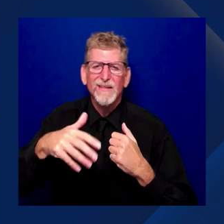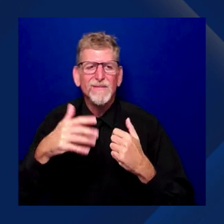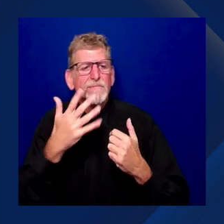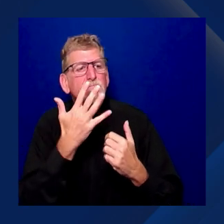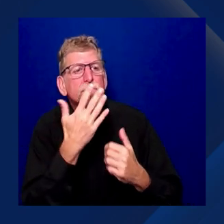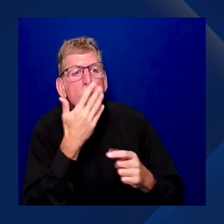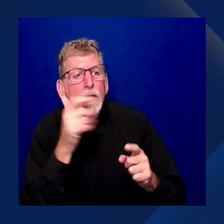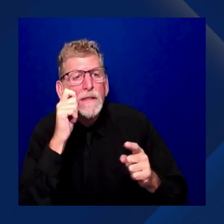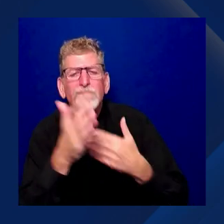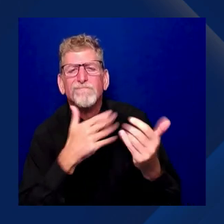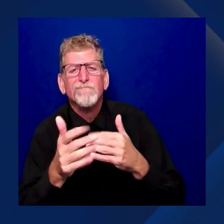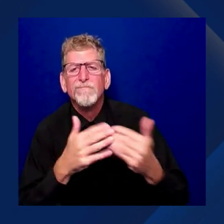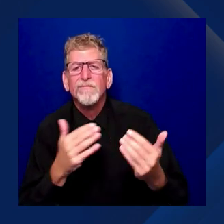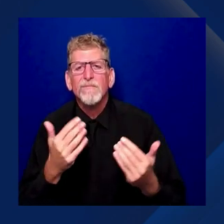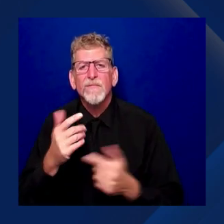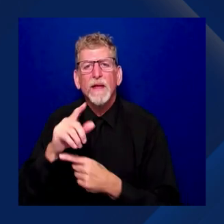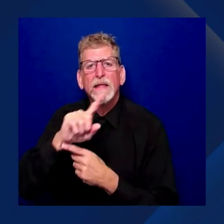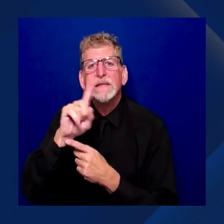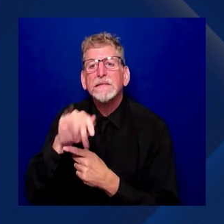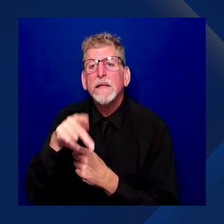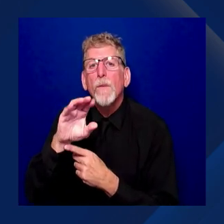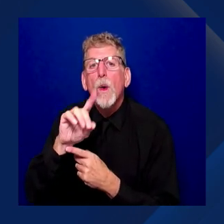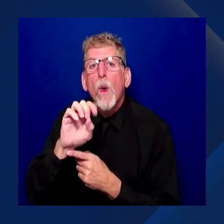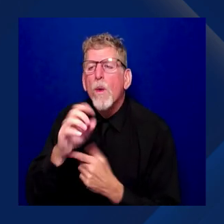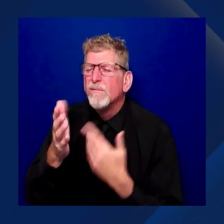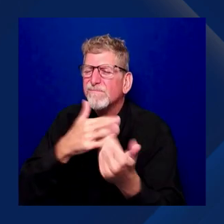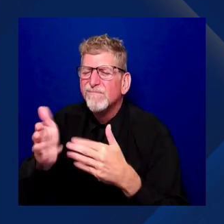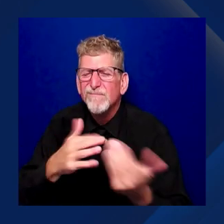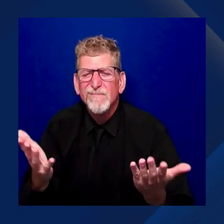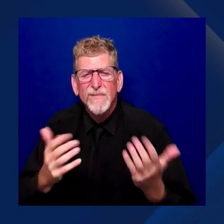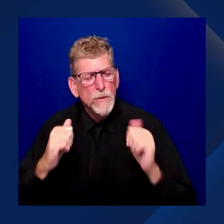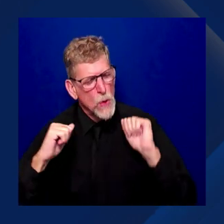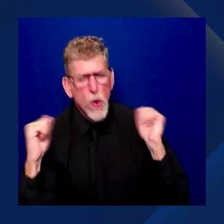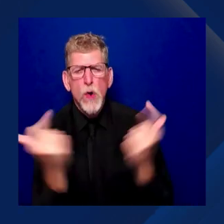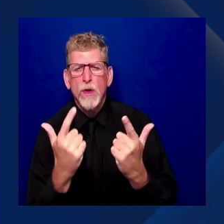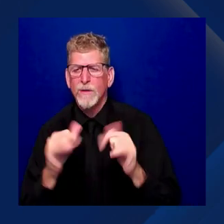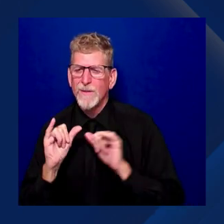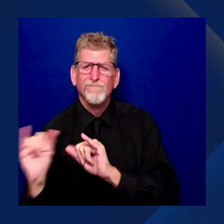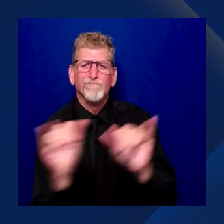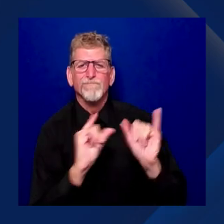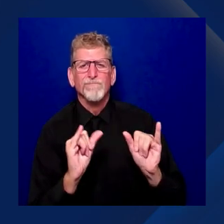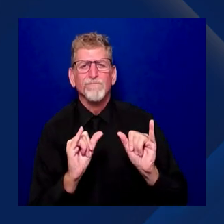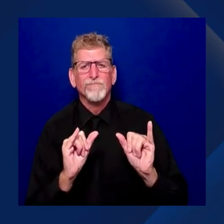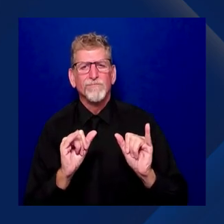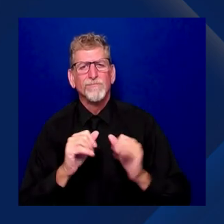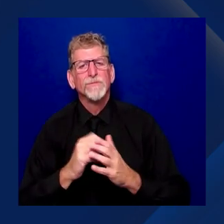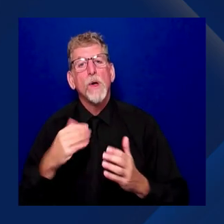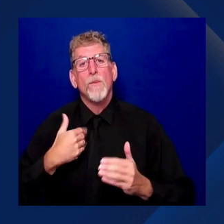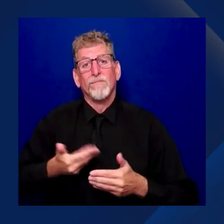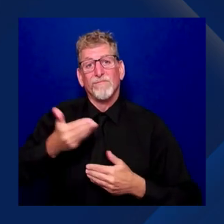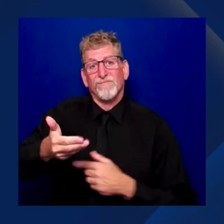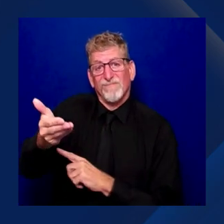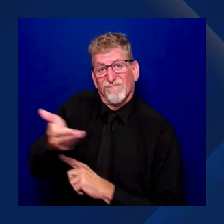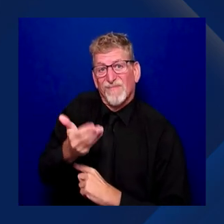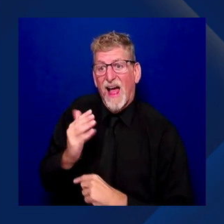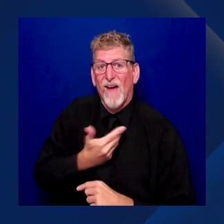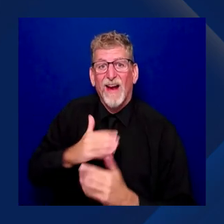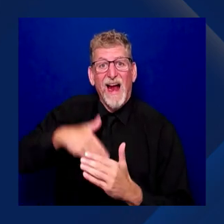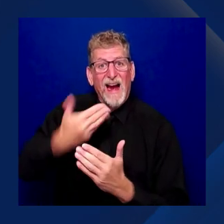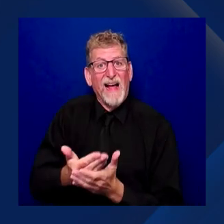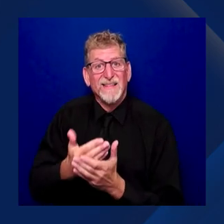home. Now it is my pleasure to introduce the next event in our Maternal Health Day of Action, a